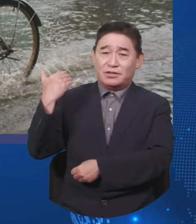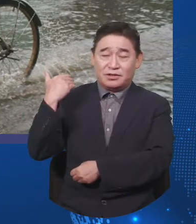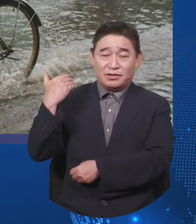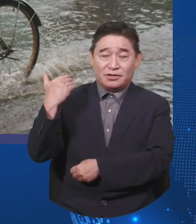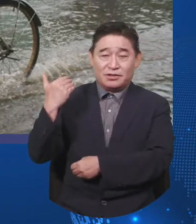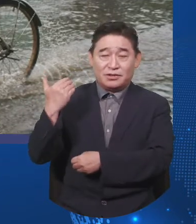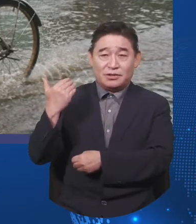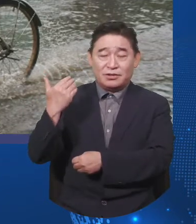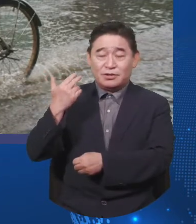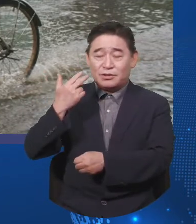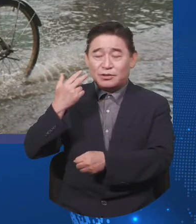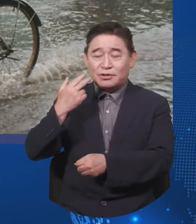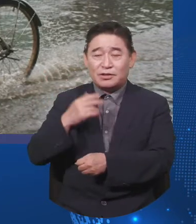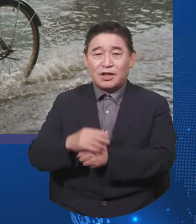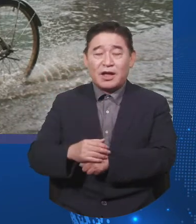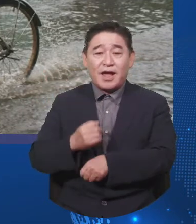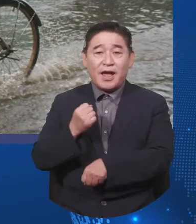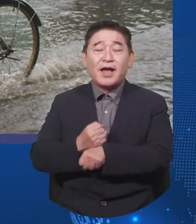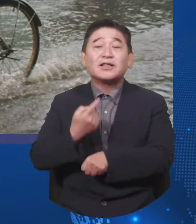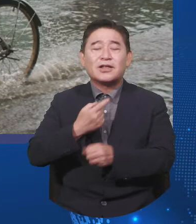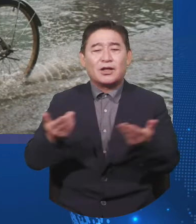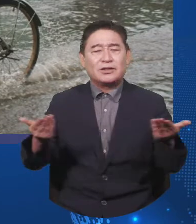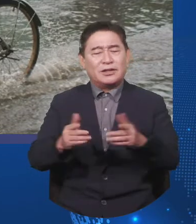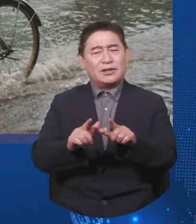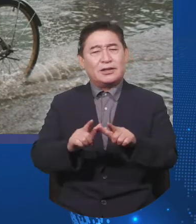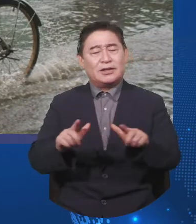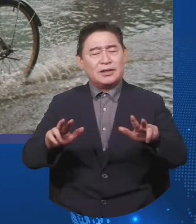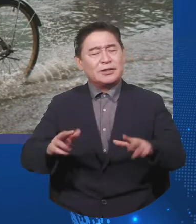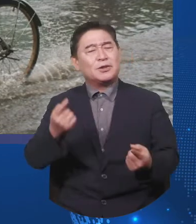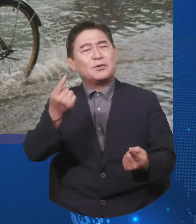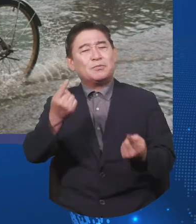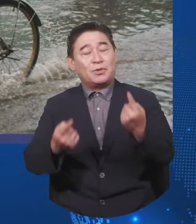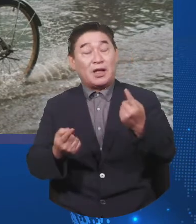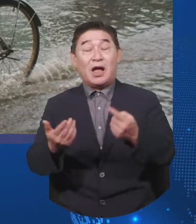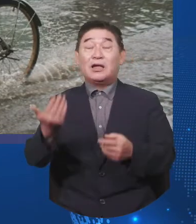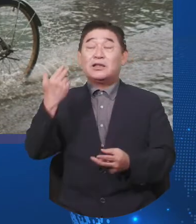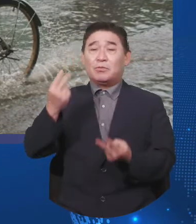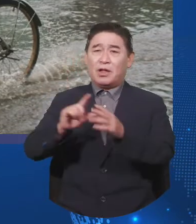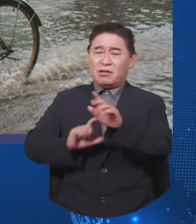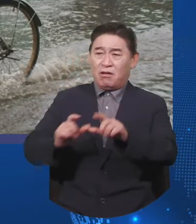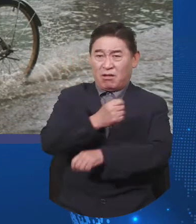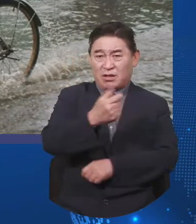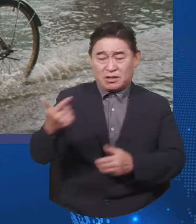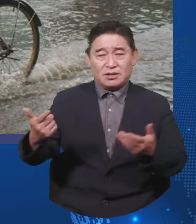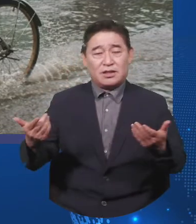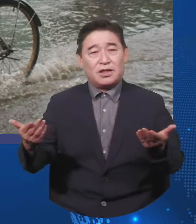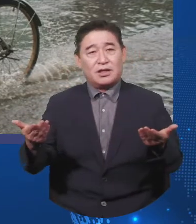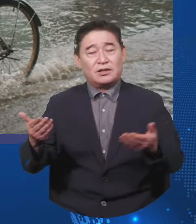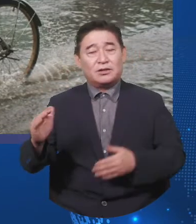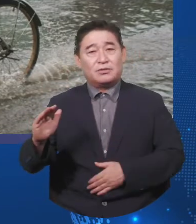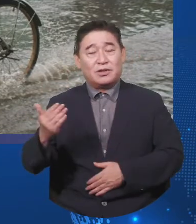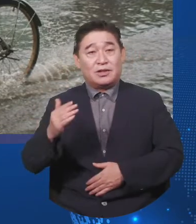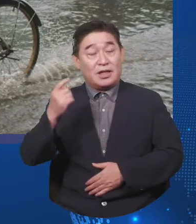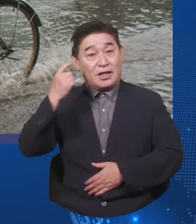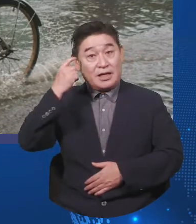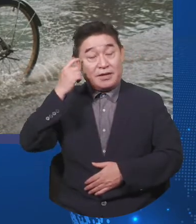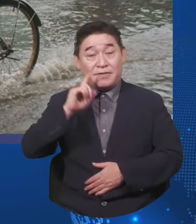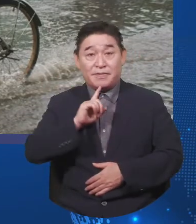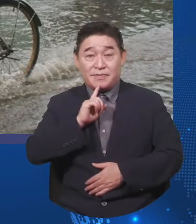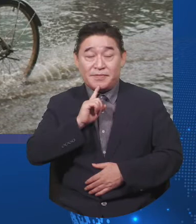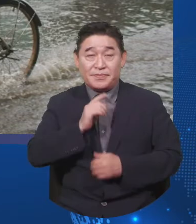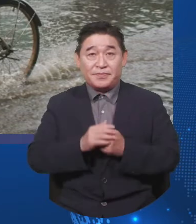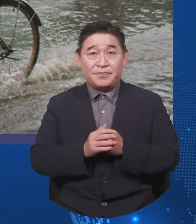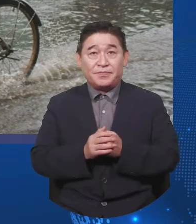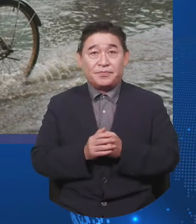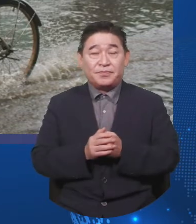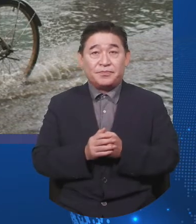ago. And sadly, they include the return of war, growing hunger and